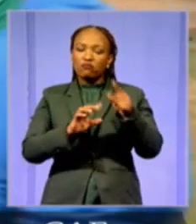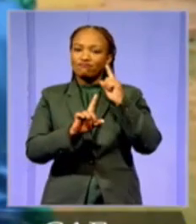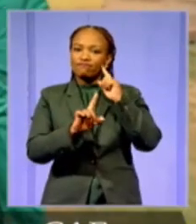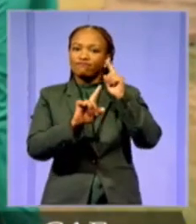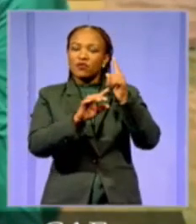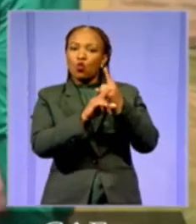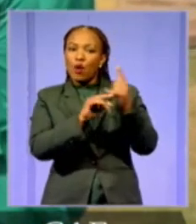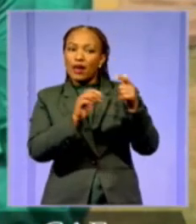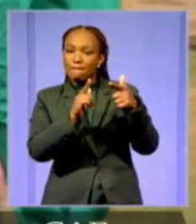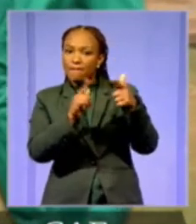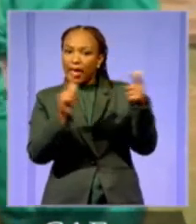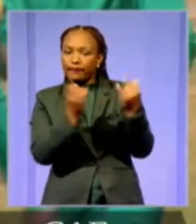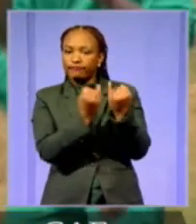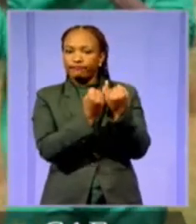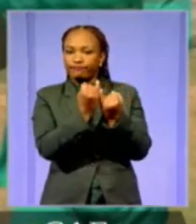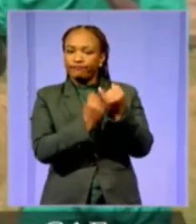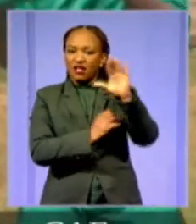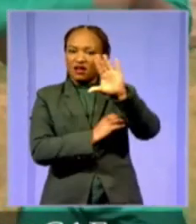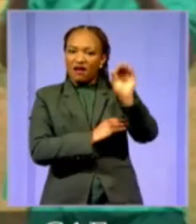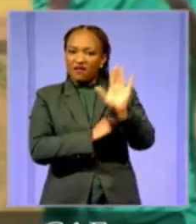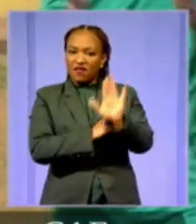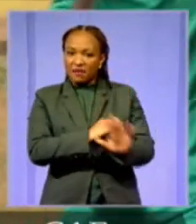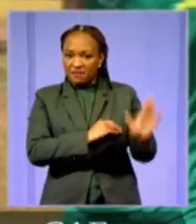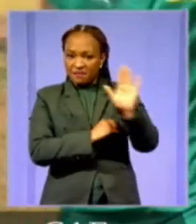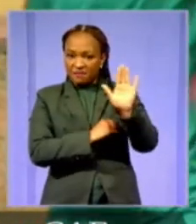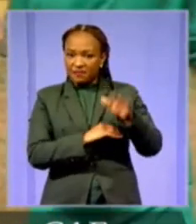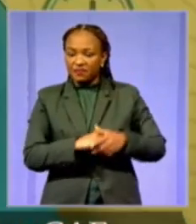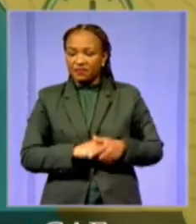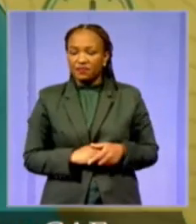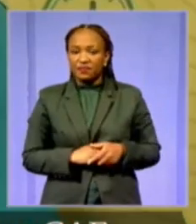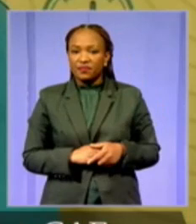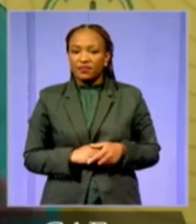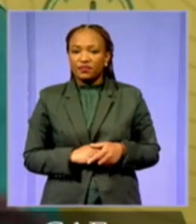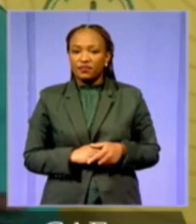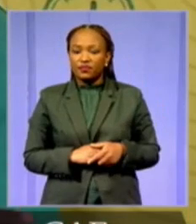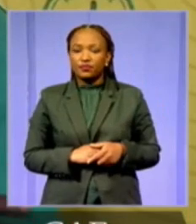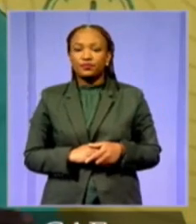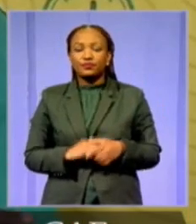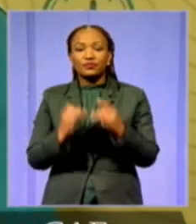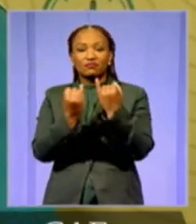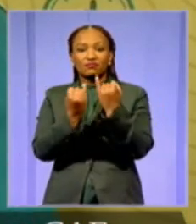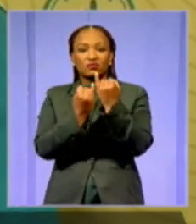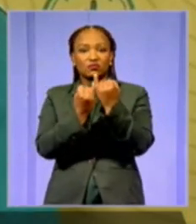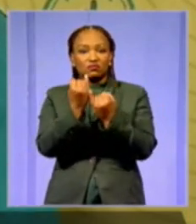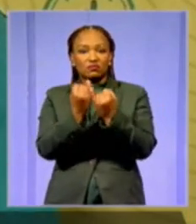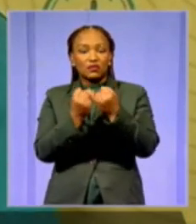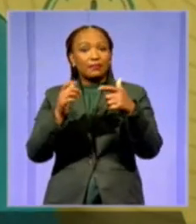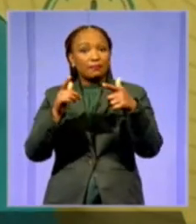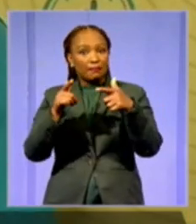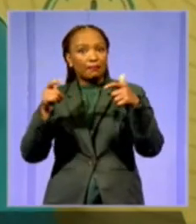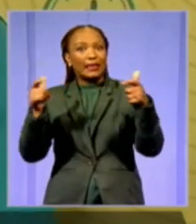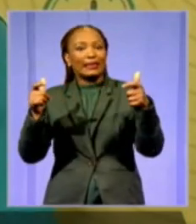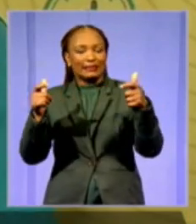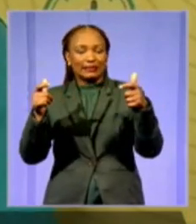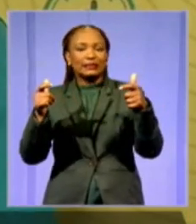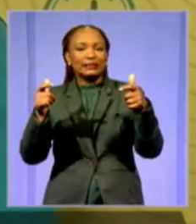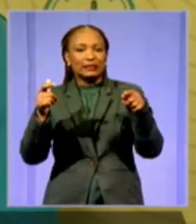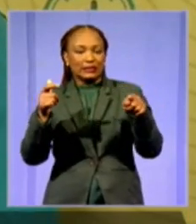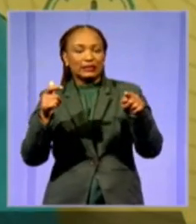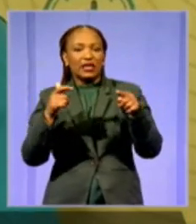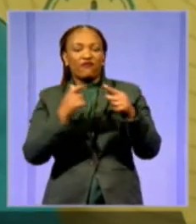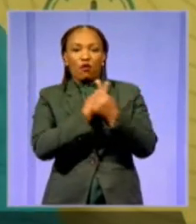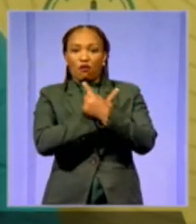tse dikgolo mo kontinenteng. Champions League is the biggest tournament on the continent in terms of club, and